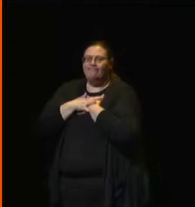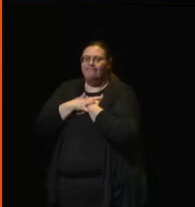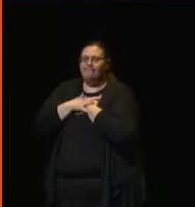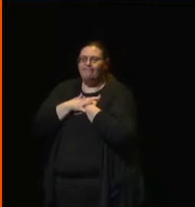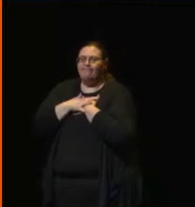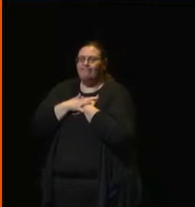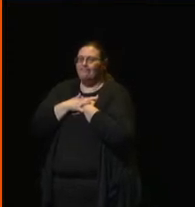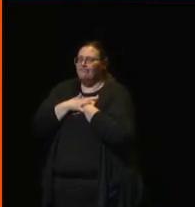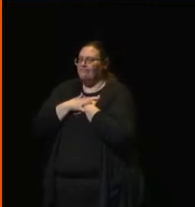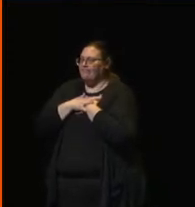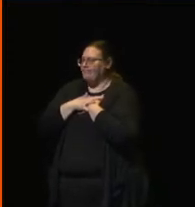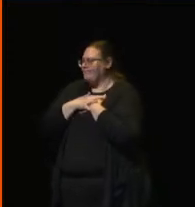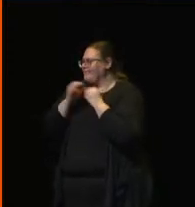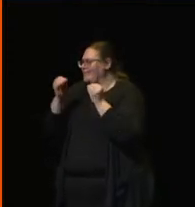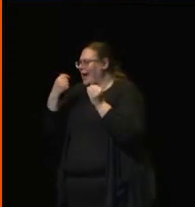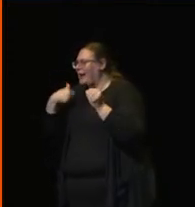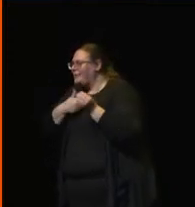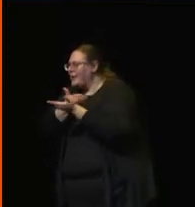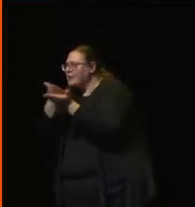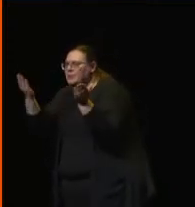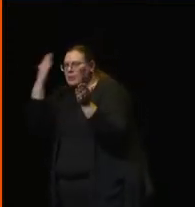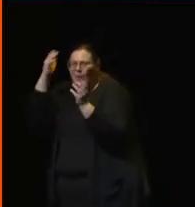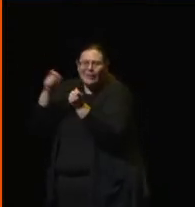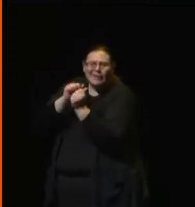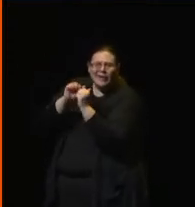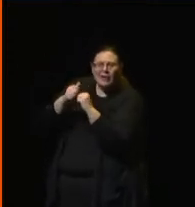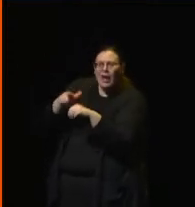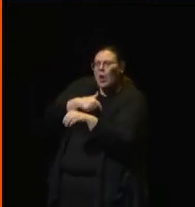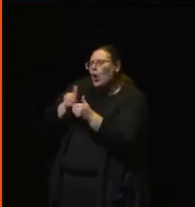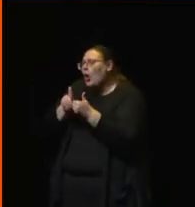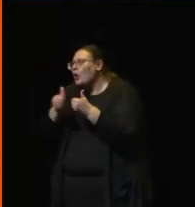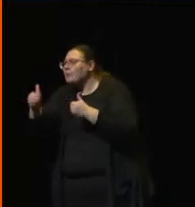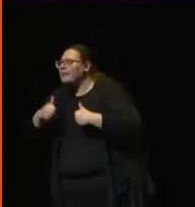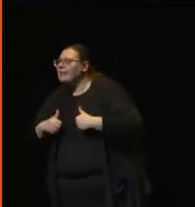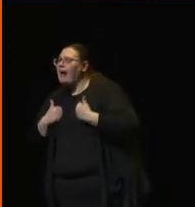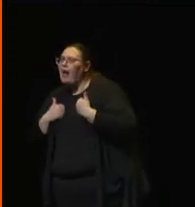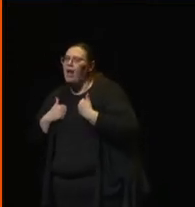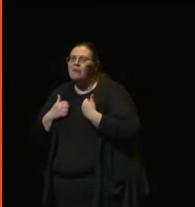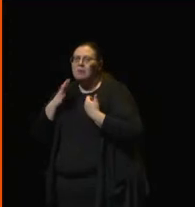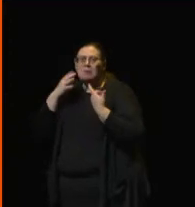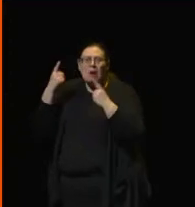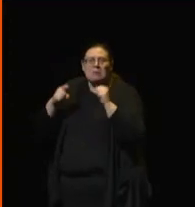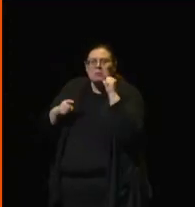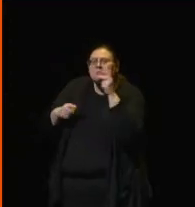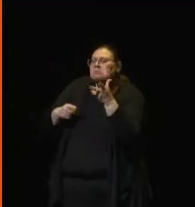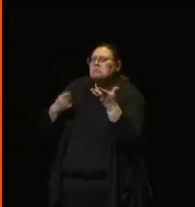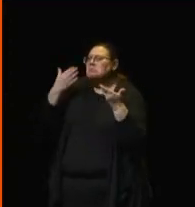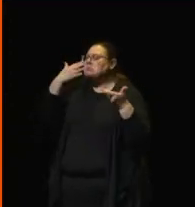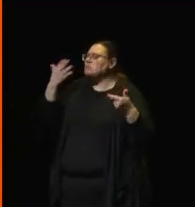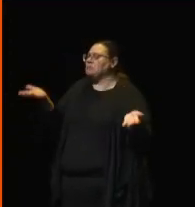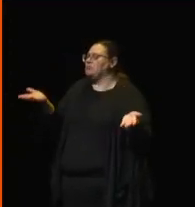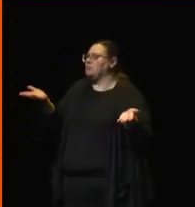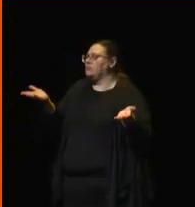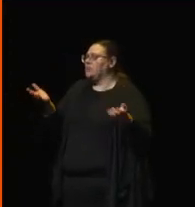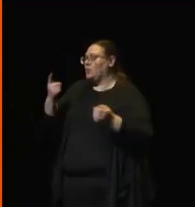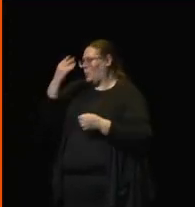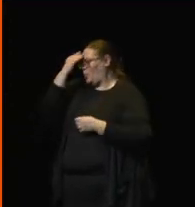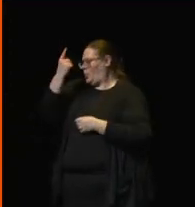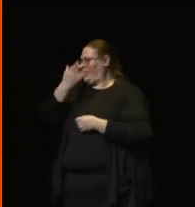None of us can be sure how long we have or what might come next. All we know for